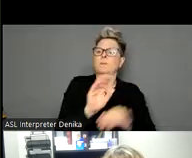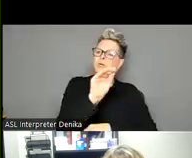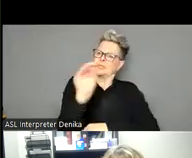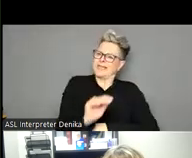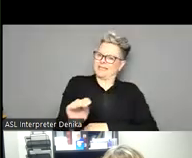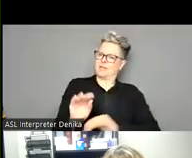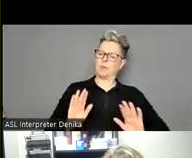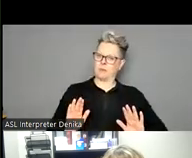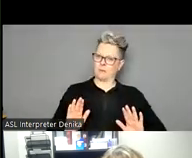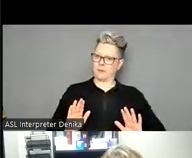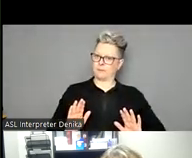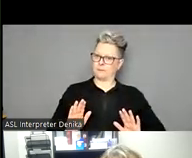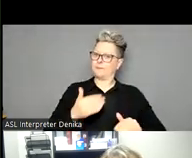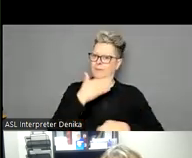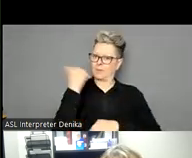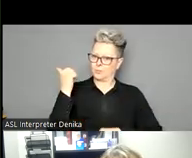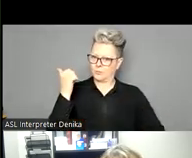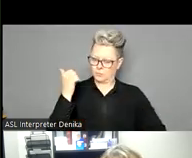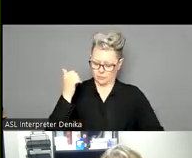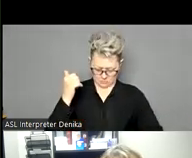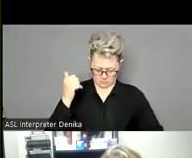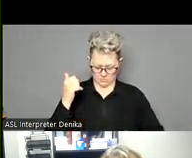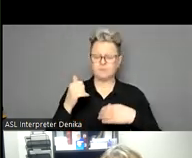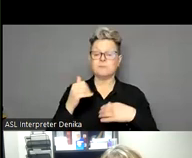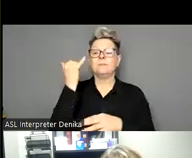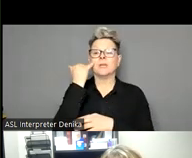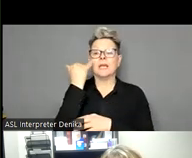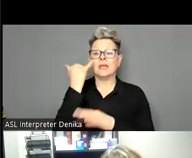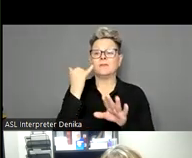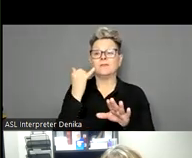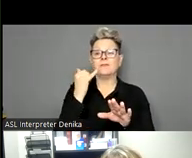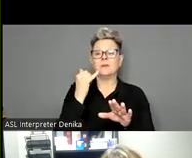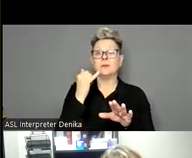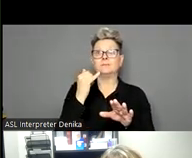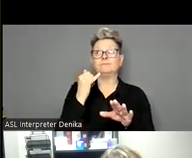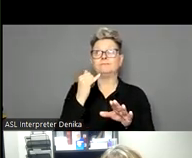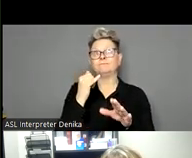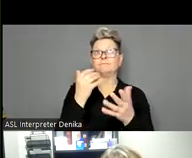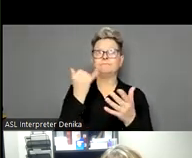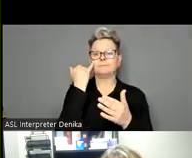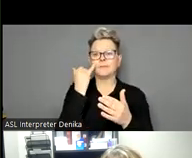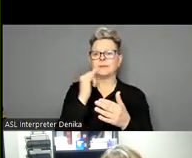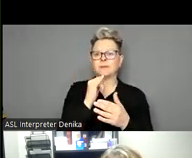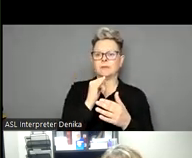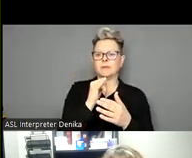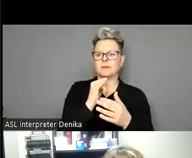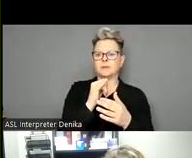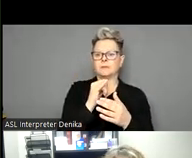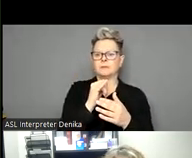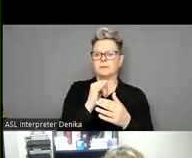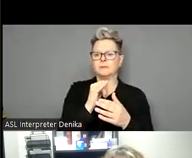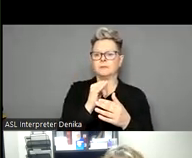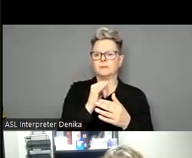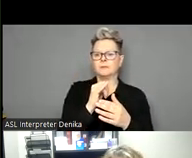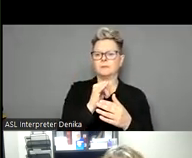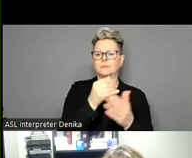because if a specific dollar value turns out not to be in the estate at